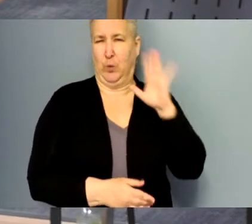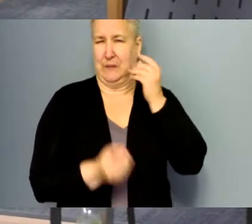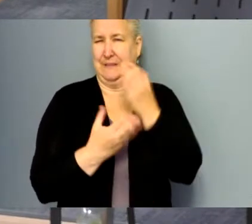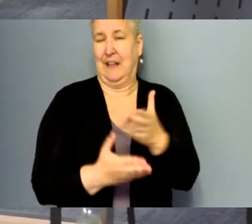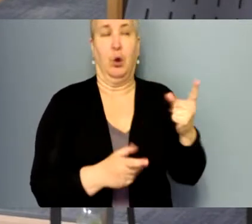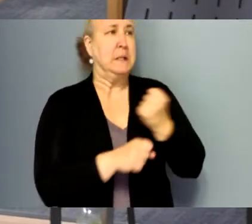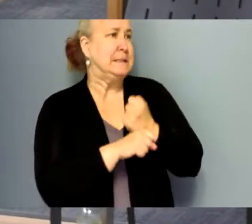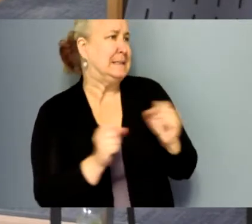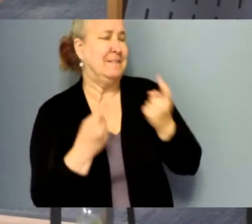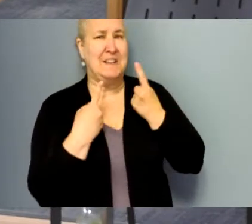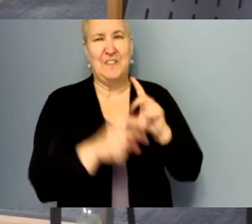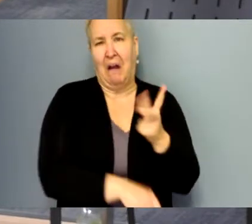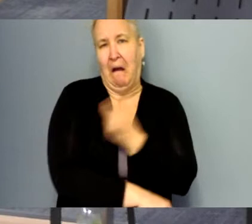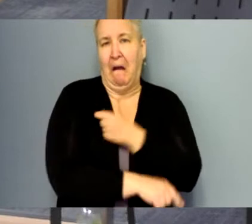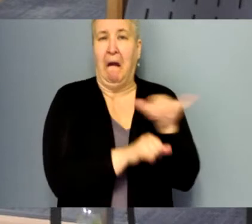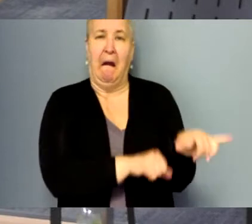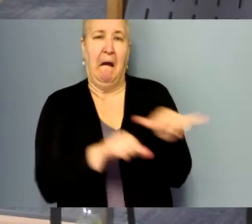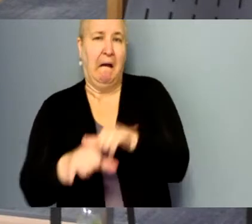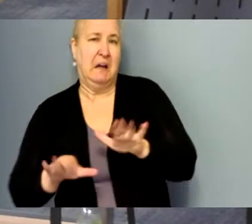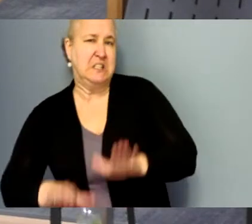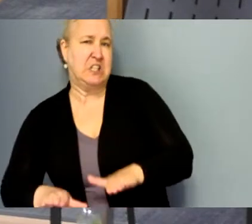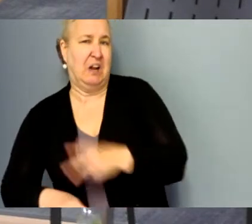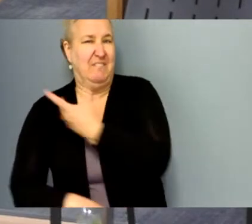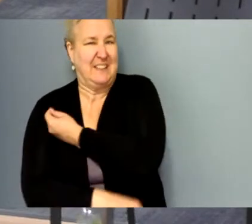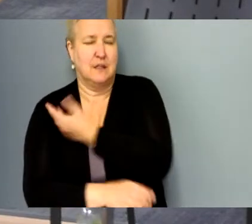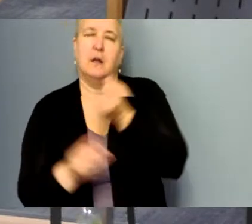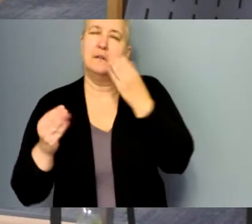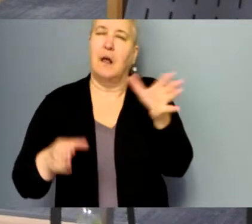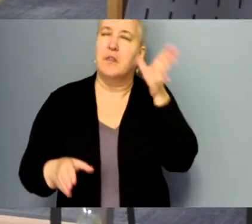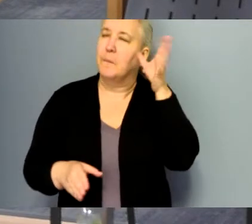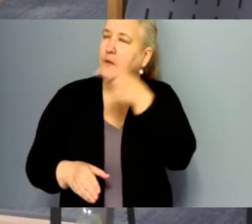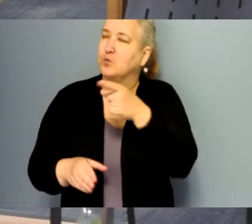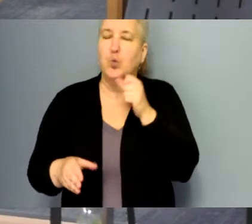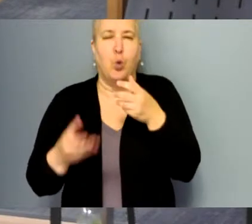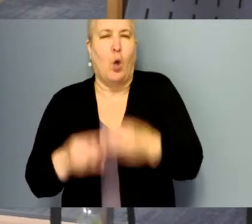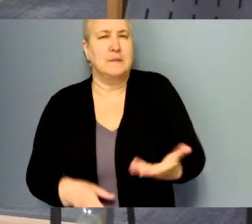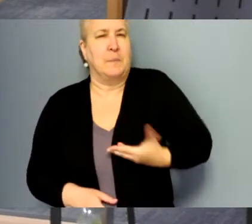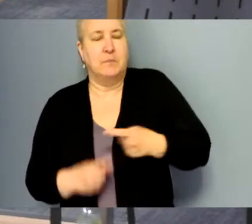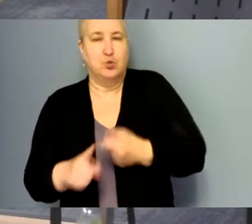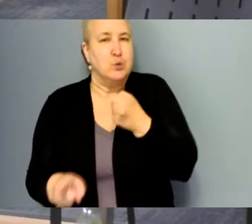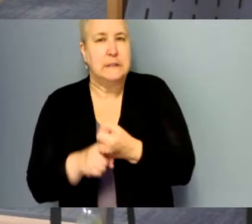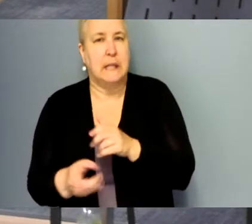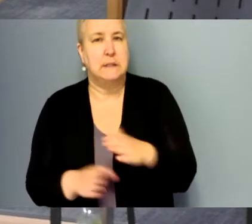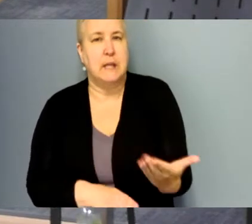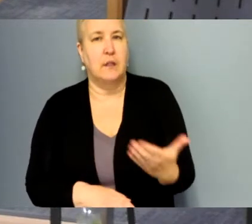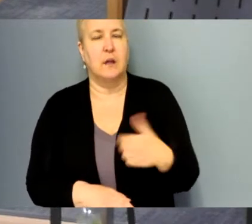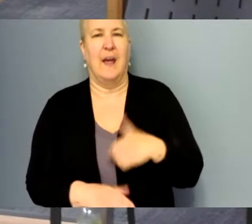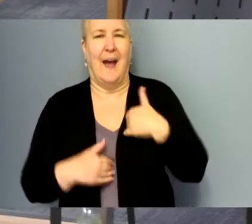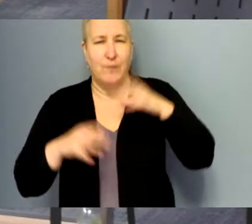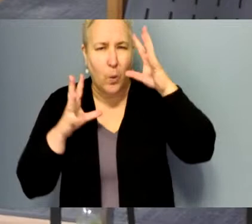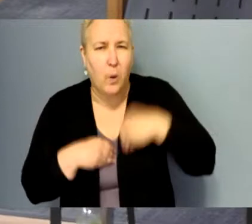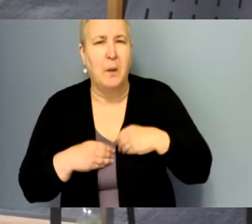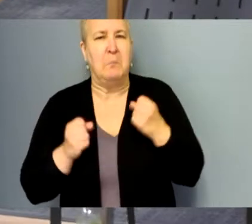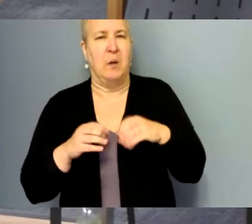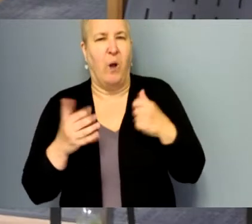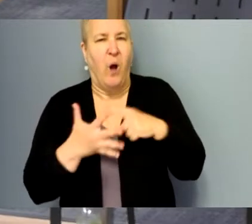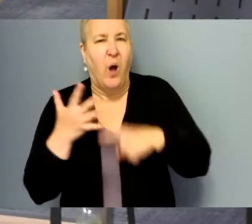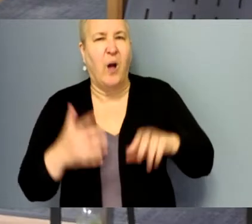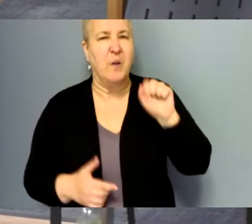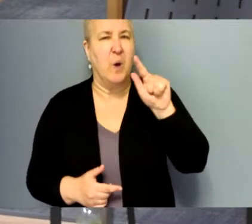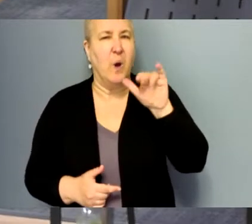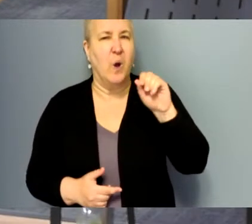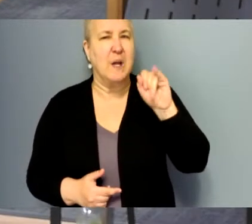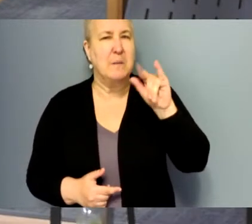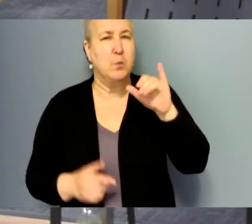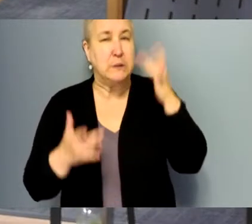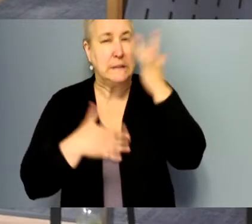safe and effective like childhood vaccines. Tell that to the parents that lost babies to sudden death, have autism, and many other autoimmune diseases.